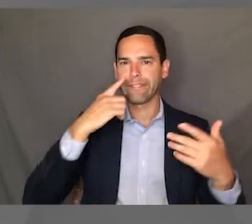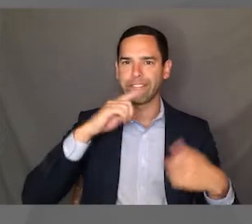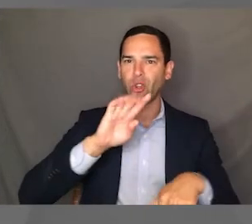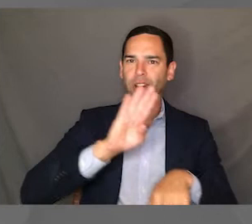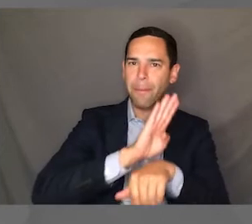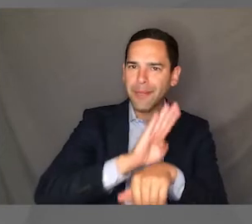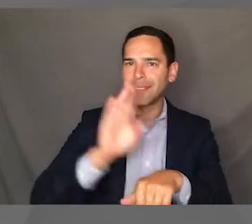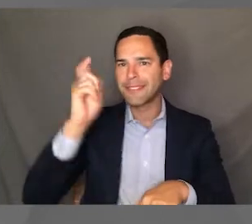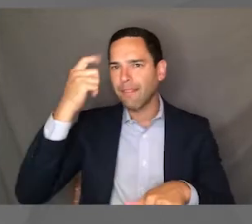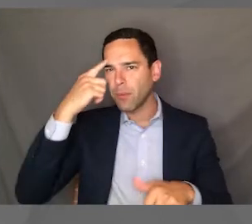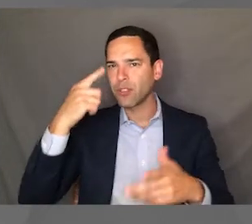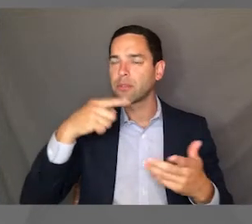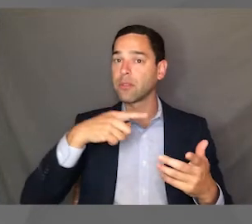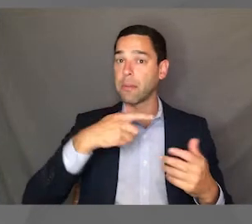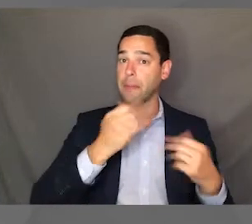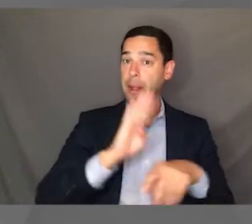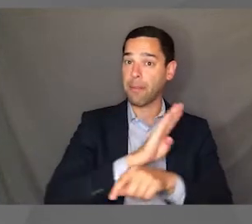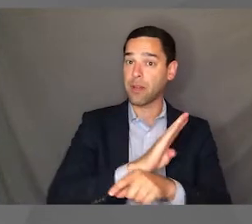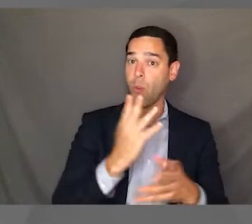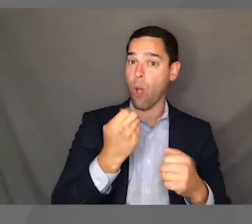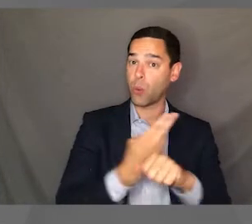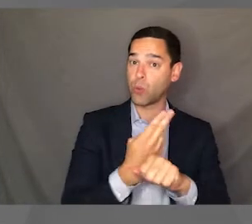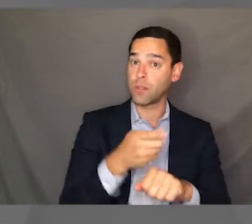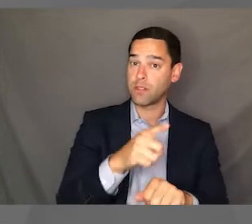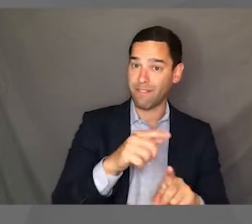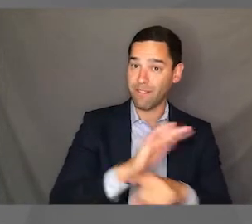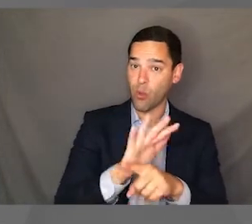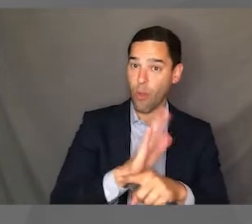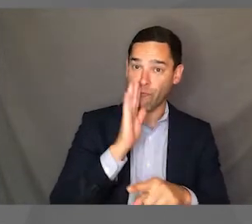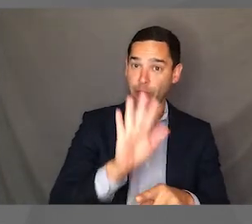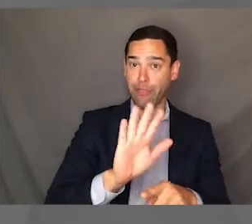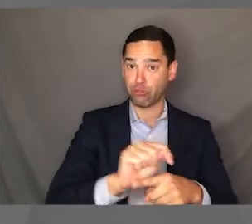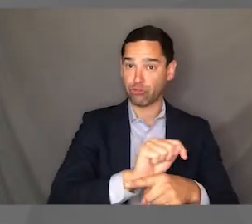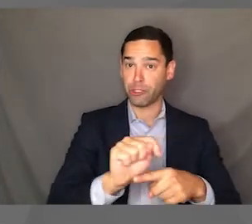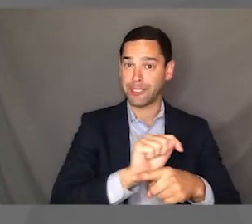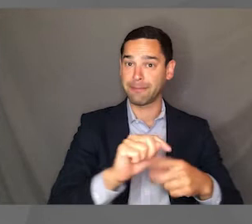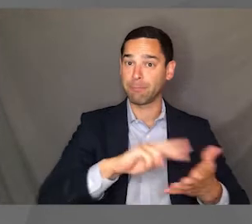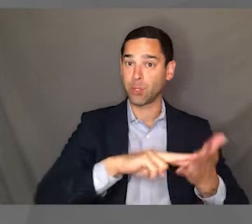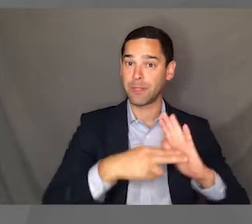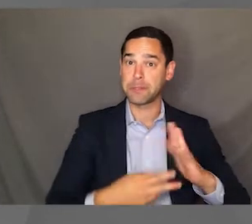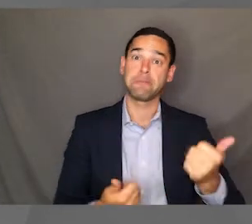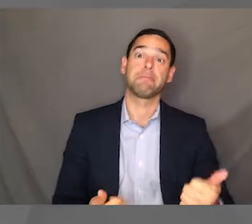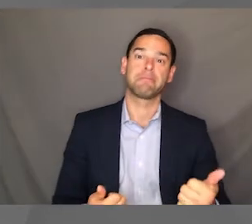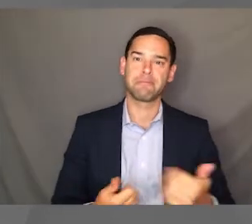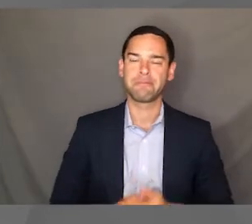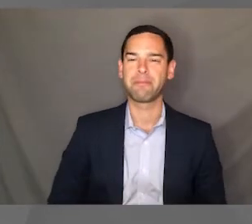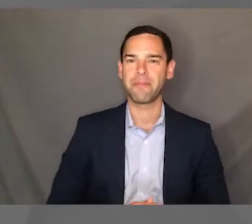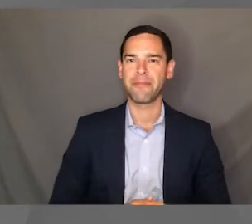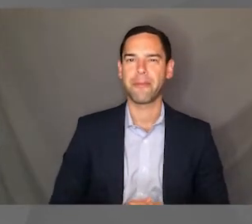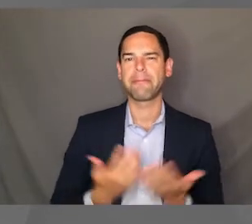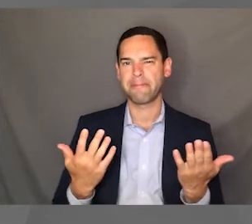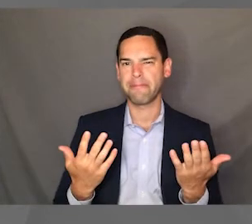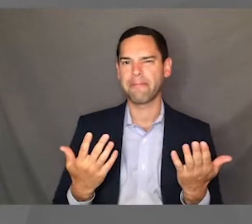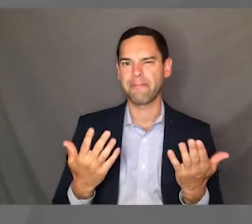have been wanting to use this video for their own training purposes, and so I wanted to share